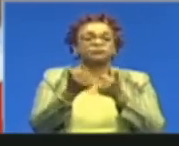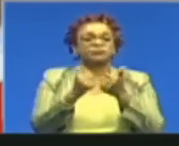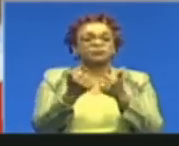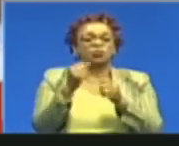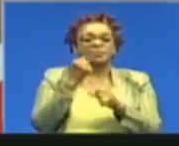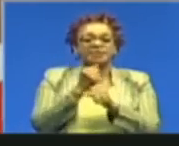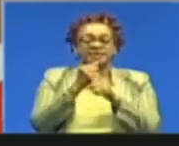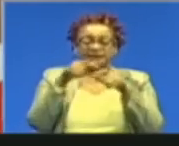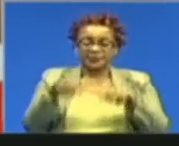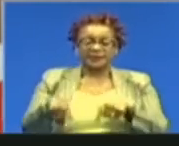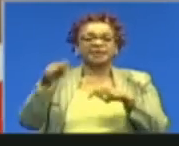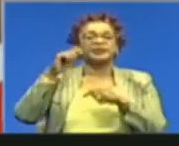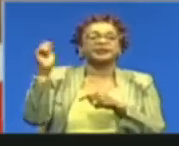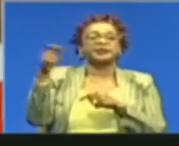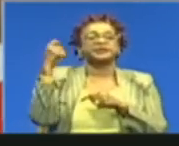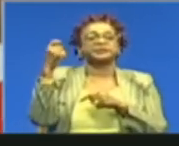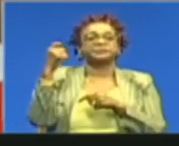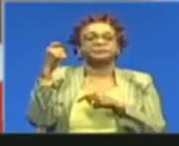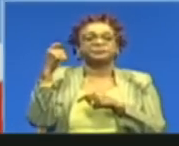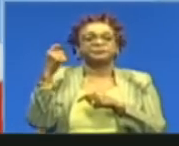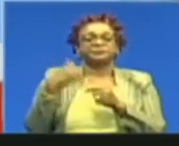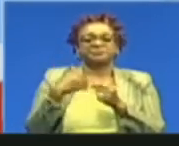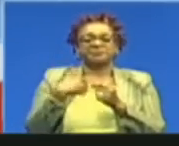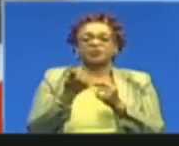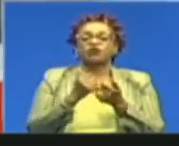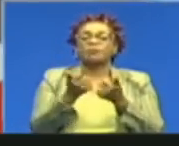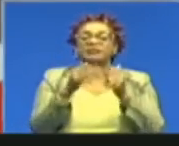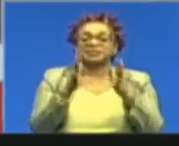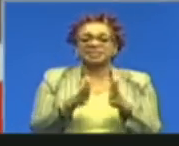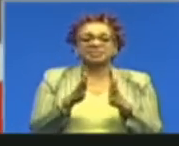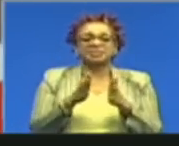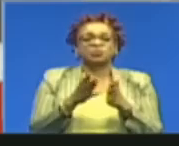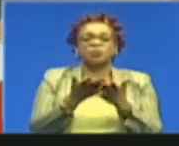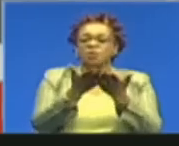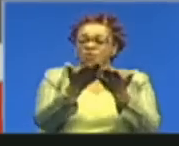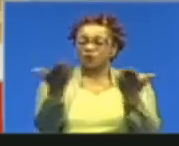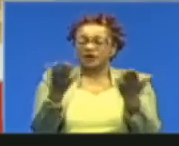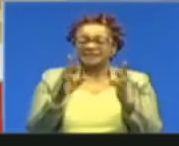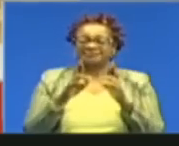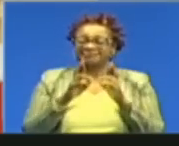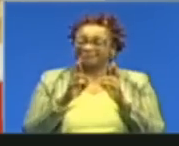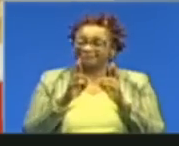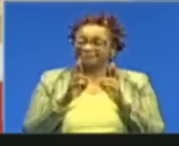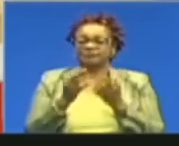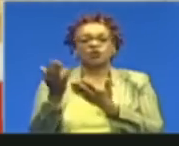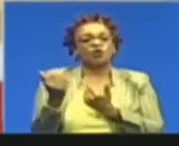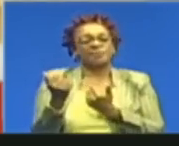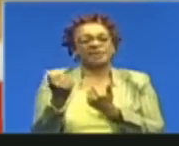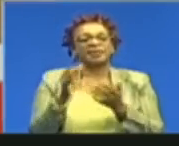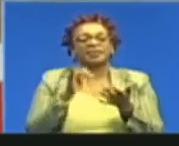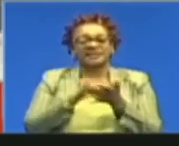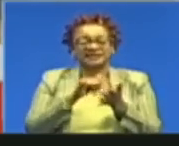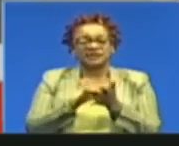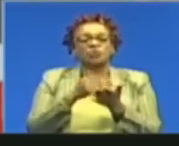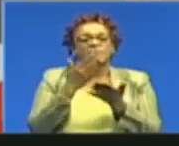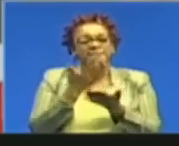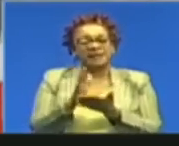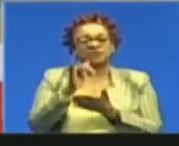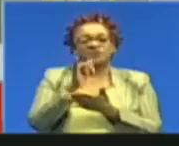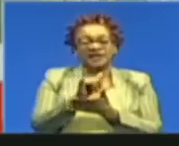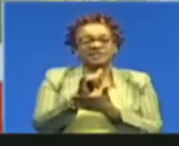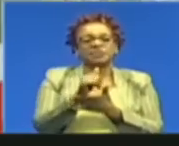here in Kenya, and prospective competitors were all crossing their fingers in hopes that they will be part of the